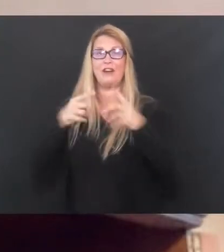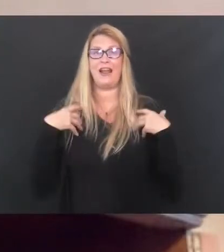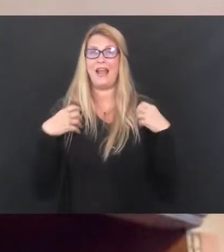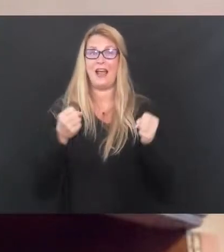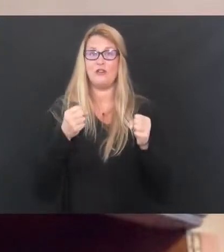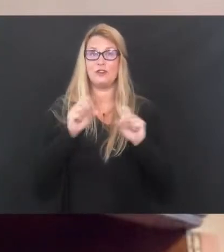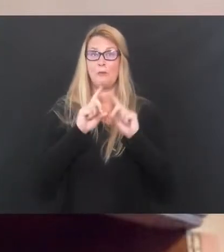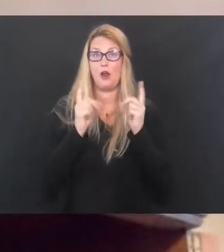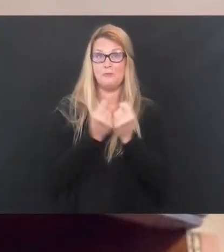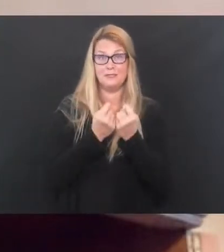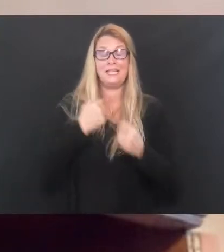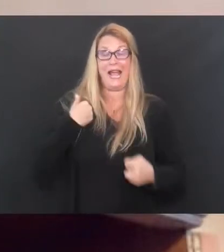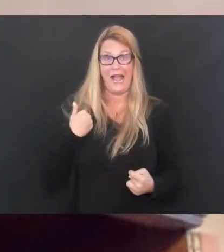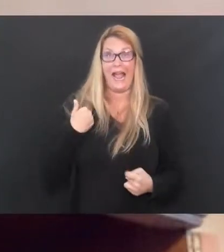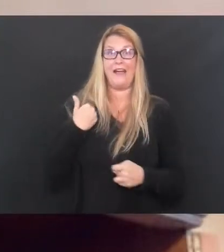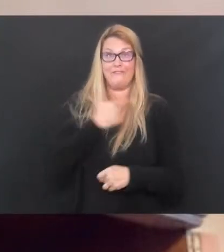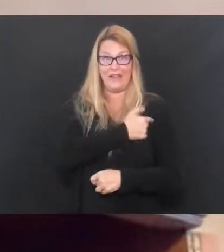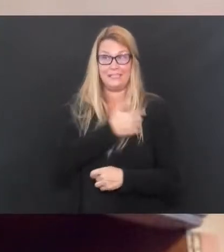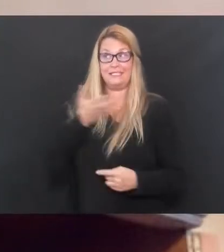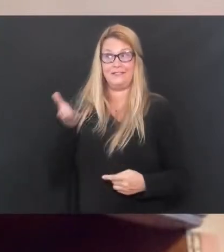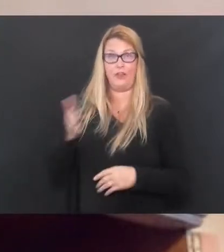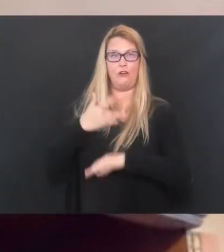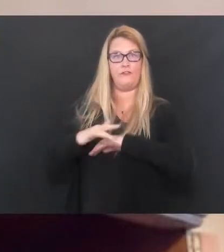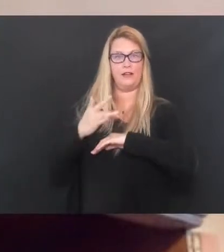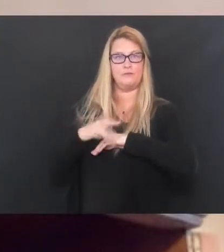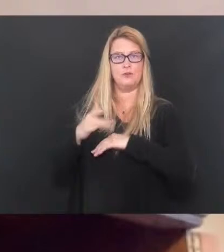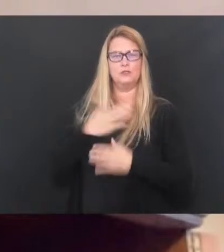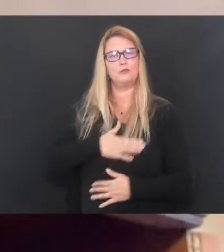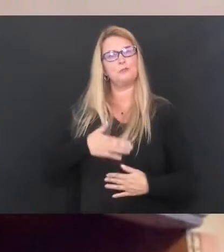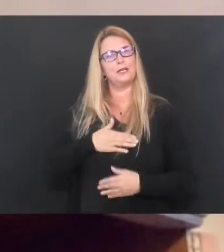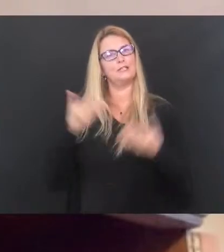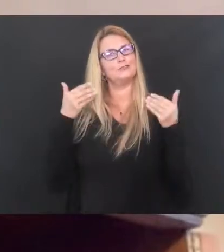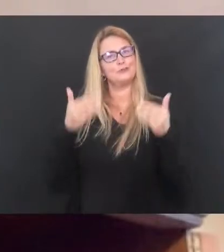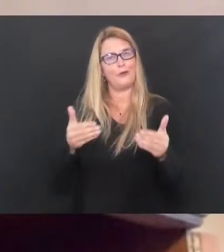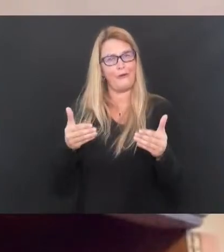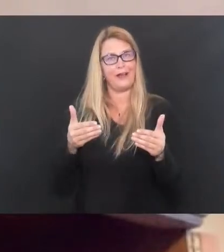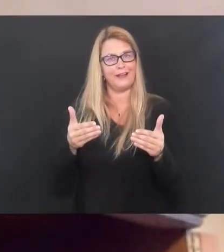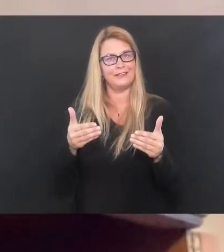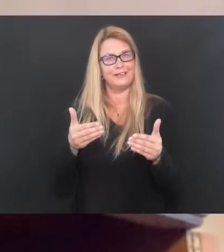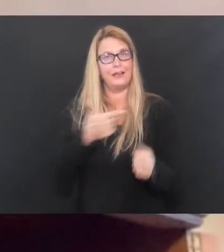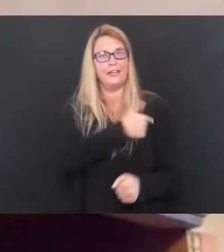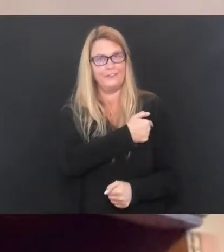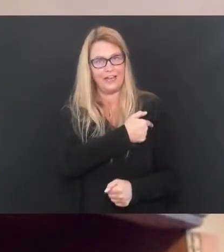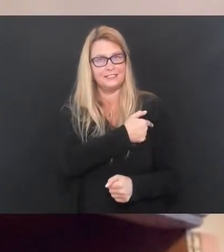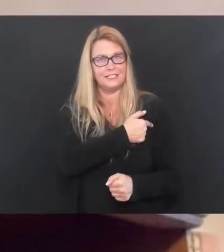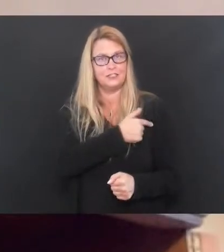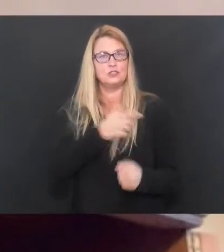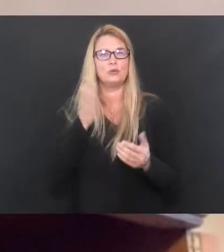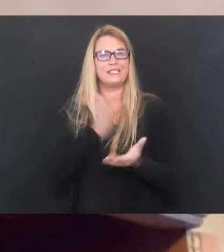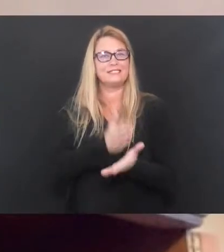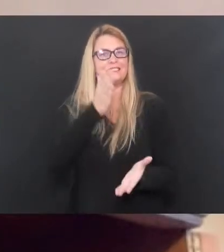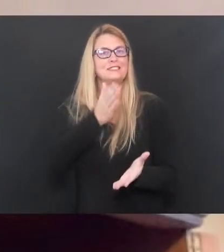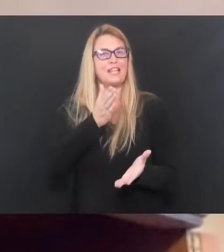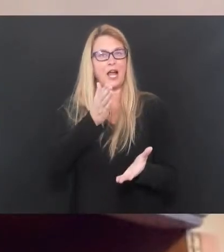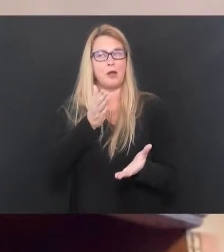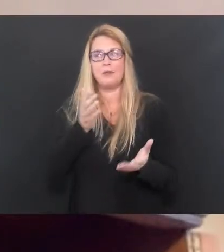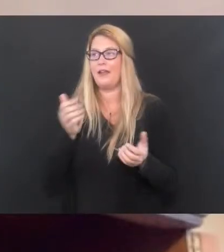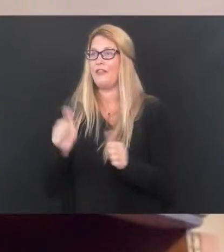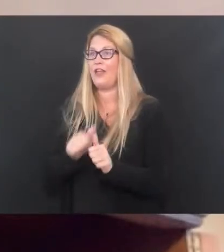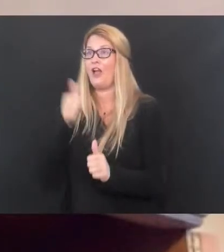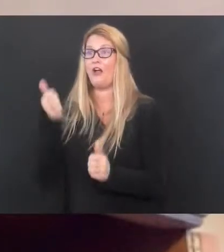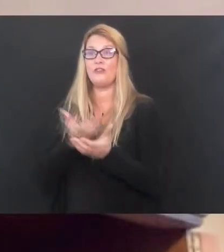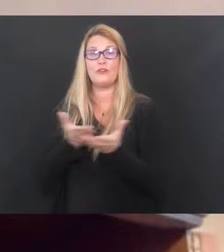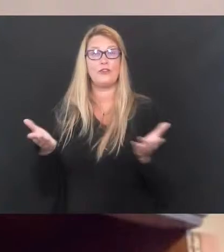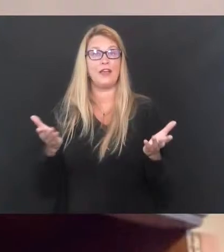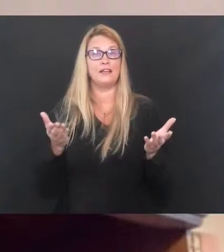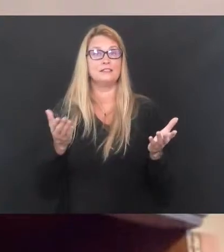have vaccines available. Please get vaccinated so that we can end the rest of those things that we need to do for safety